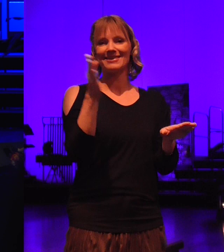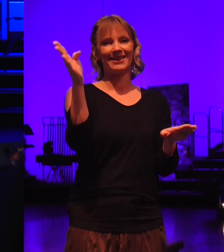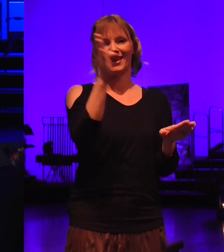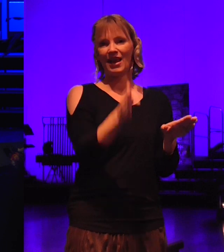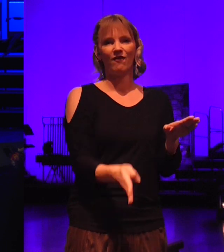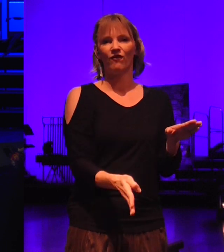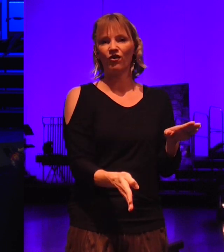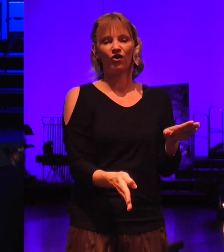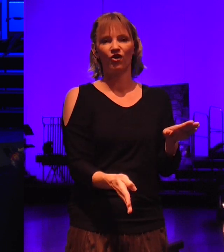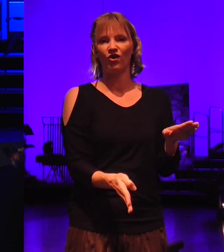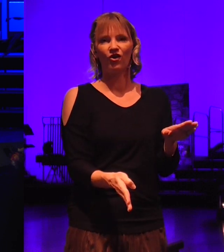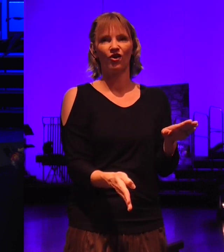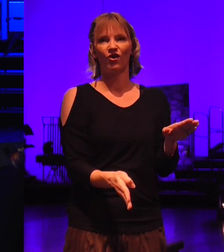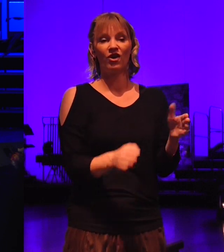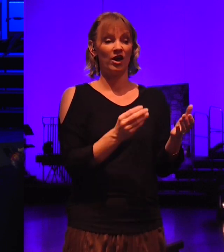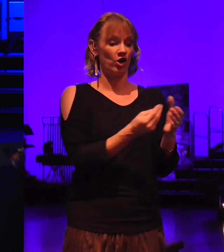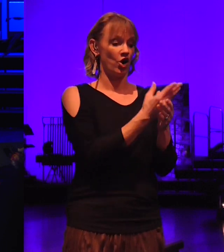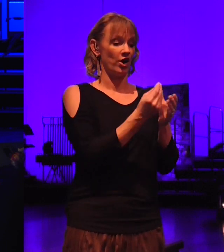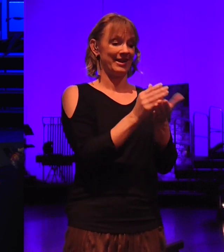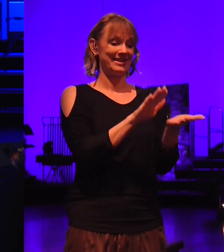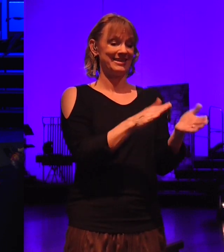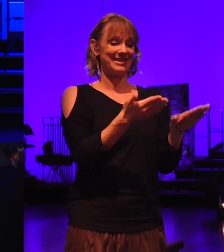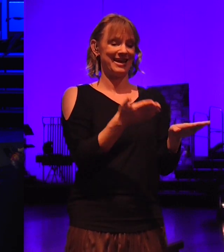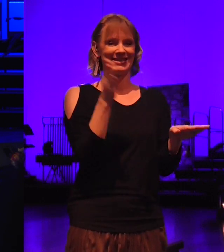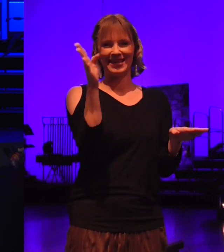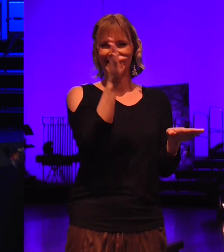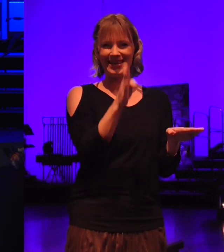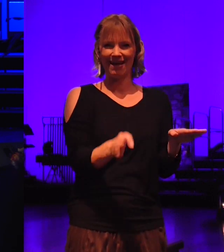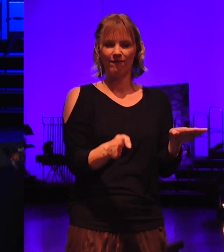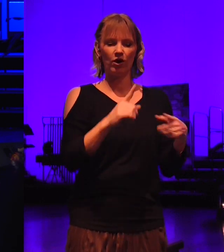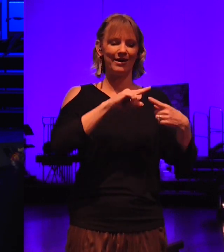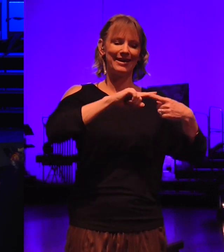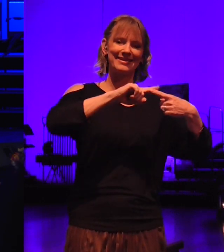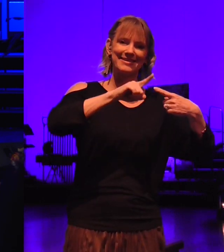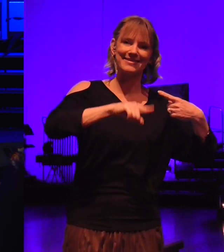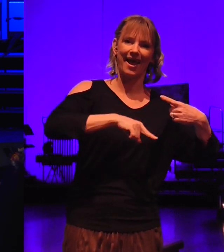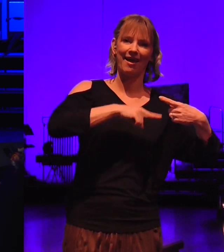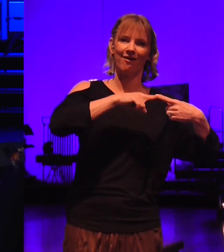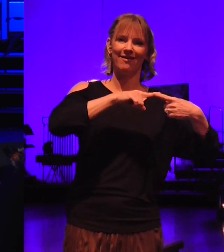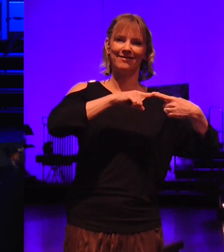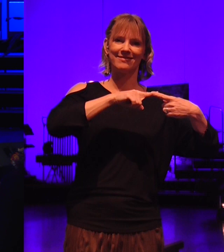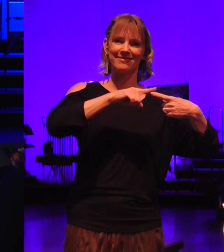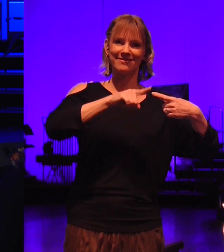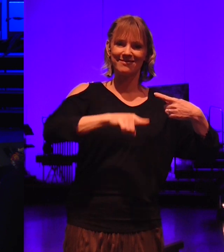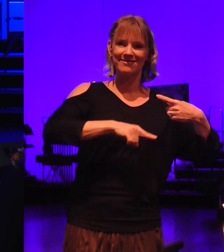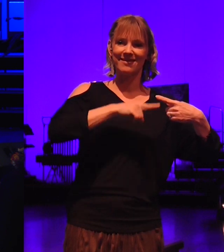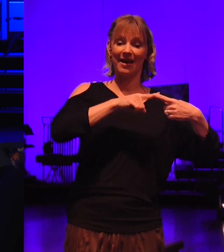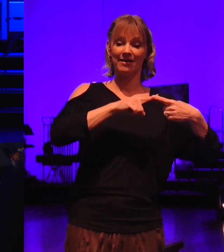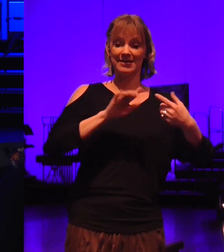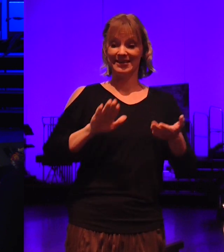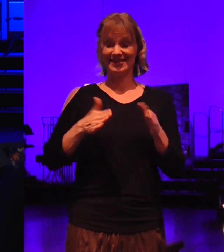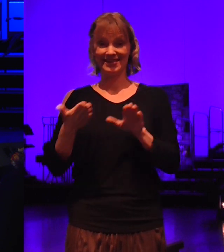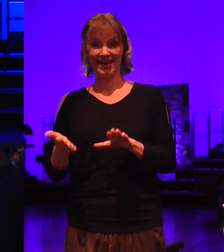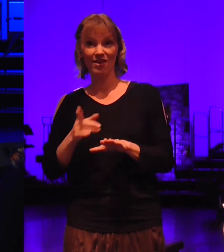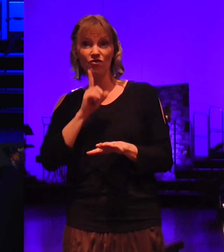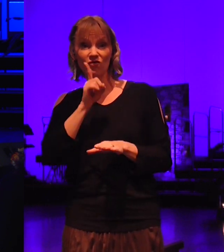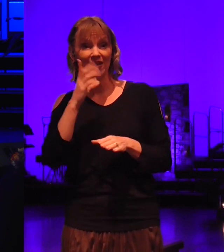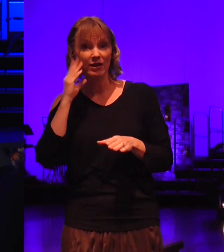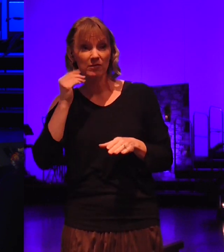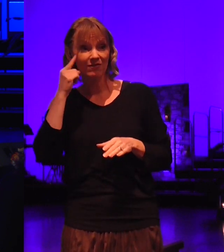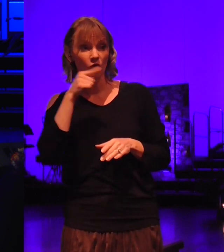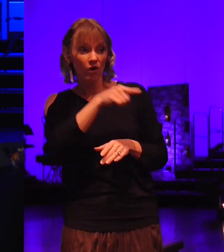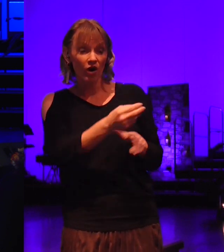garden never dies. It cycles. Is death a real experience for the garden?